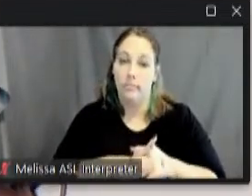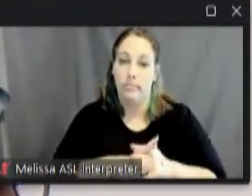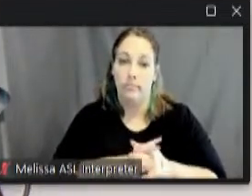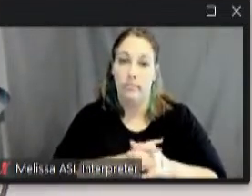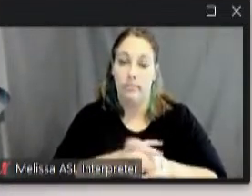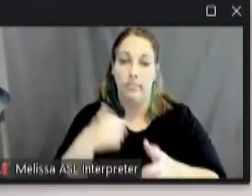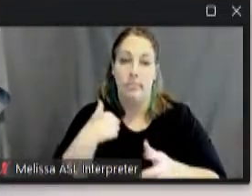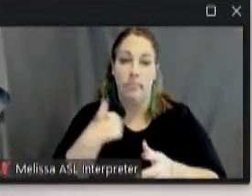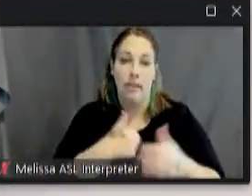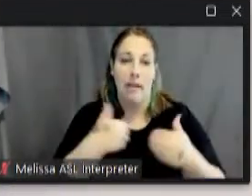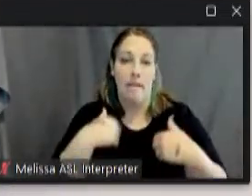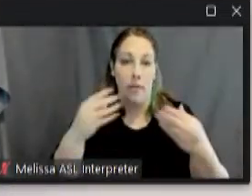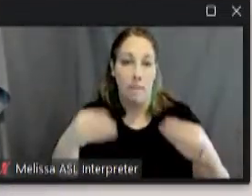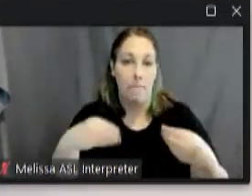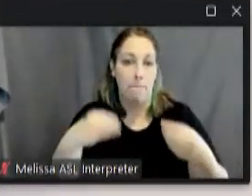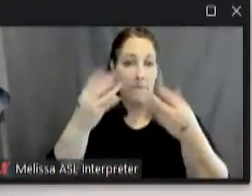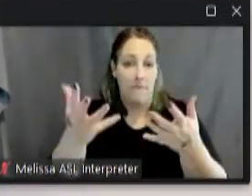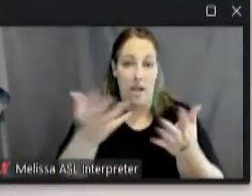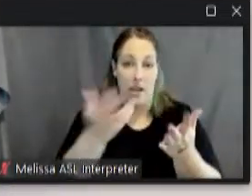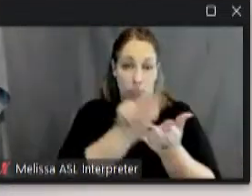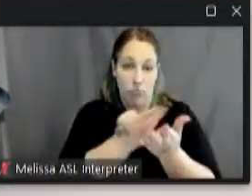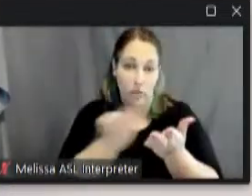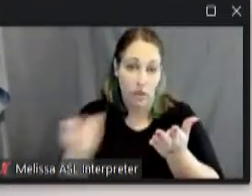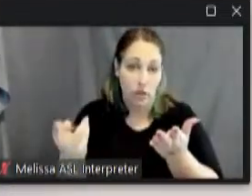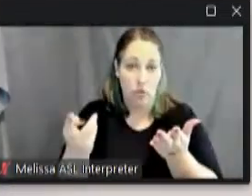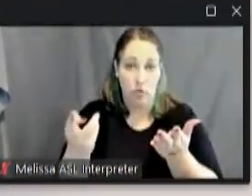have provided resources to more than